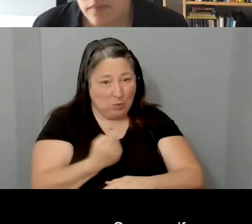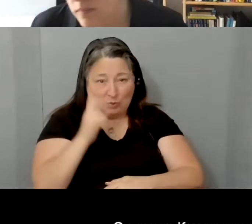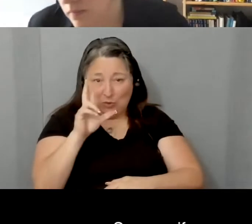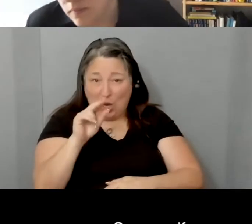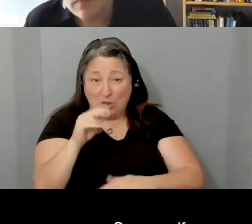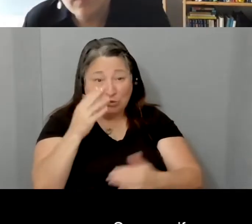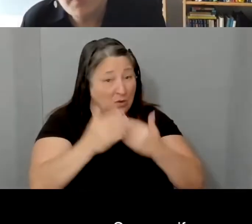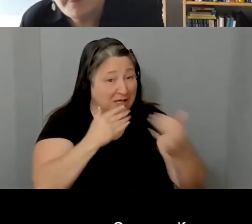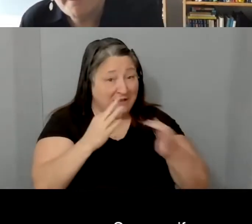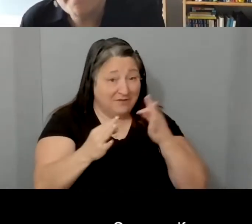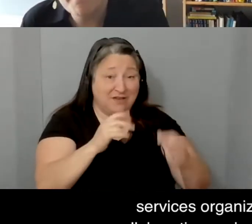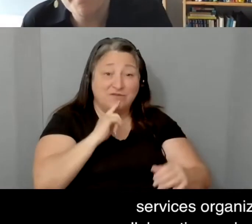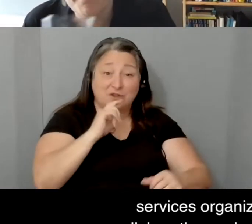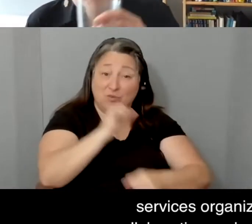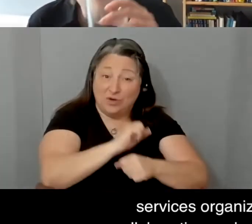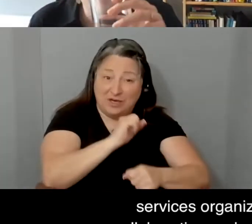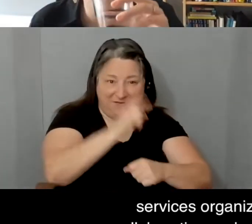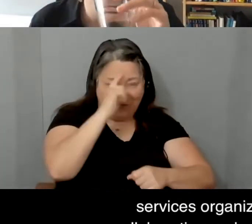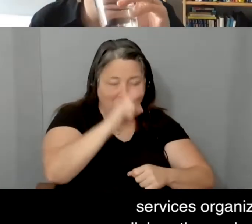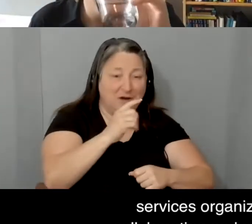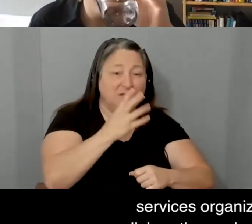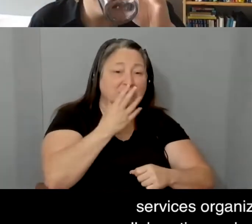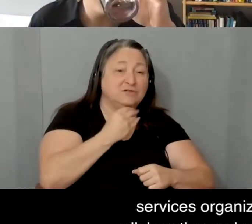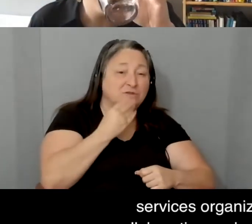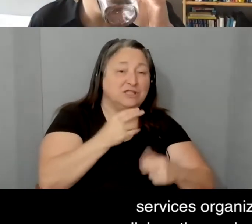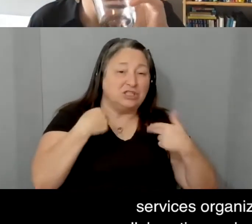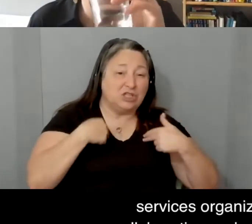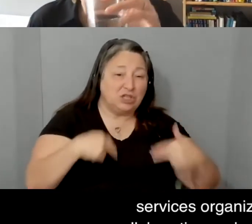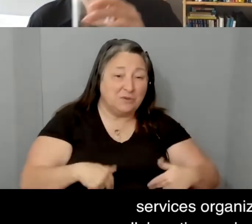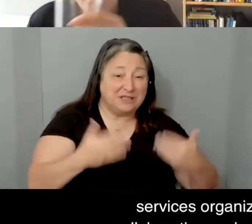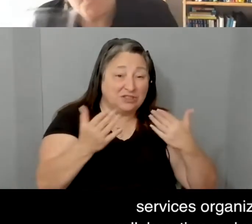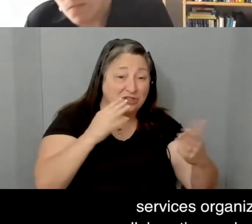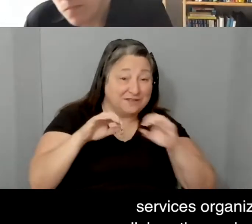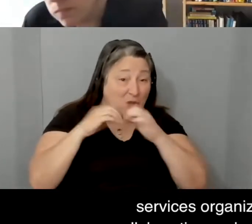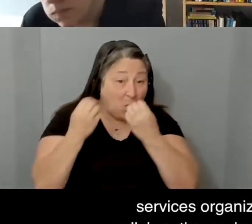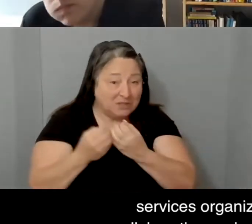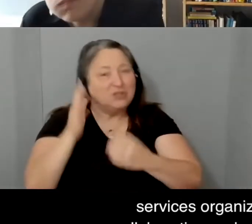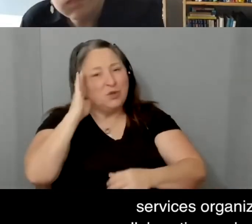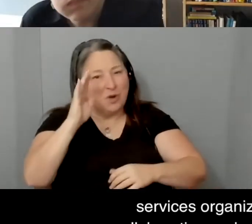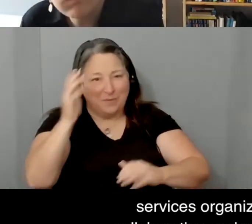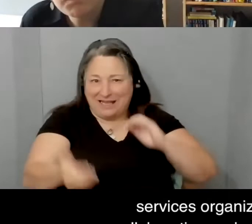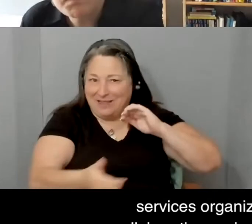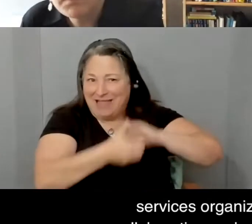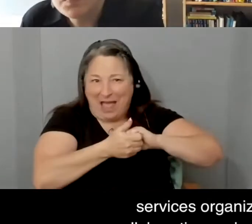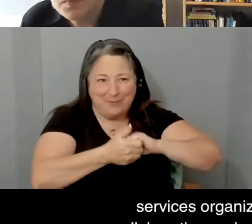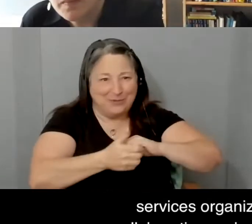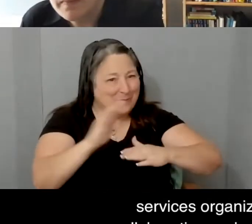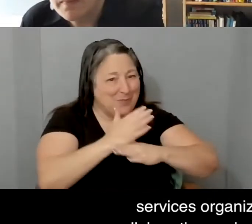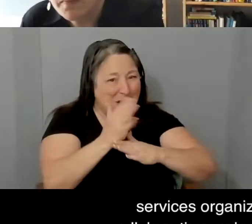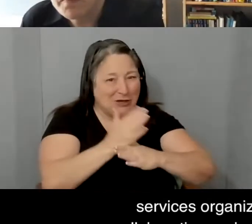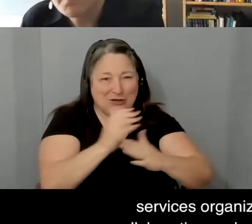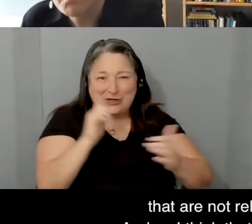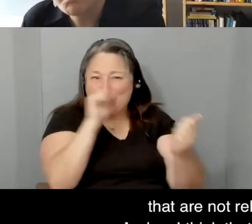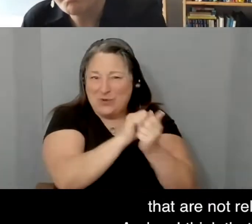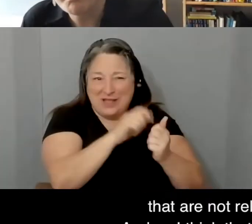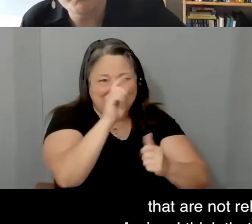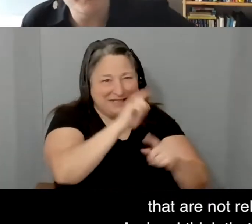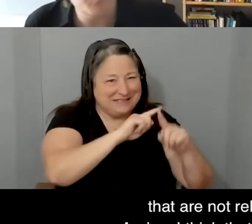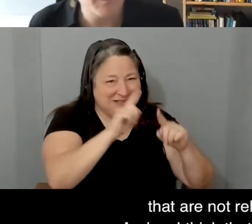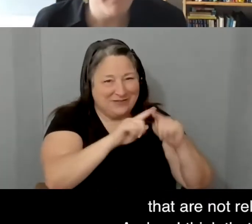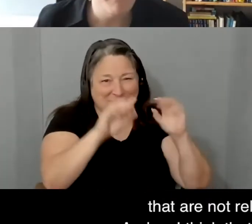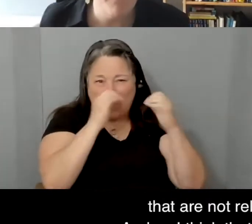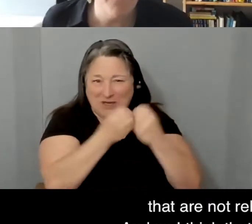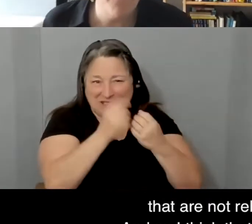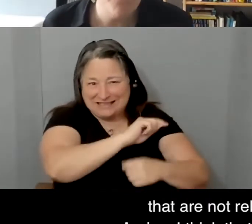working for a Jewish human services organization, you're going to be collaborating and partnering with organizations that